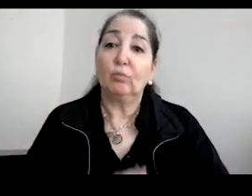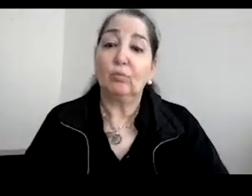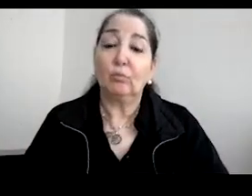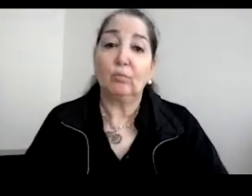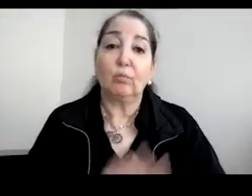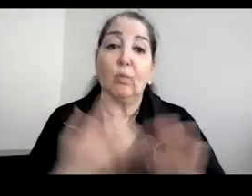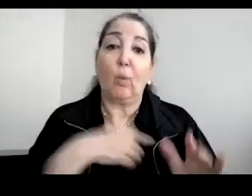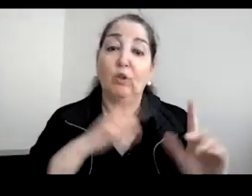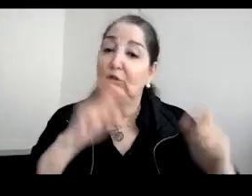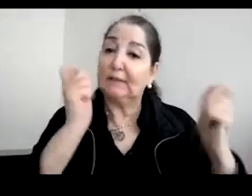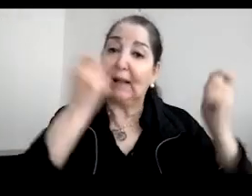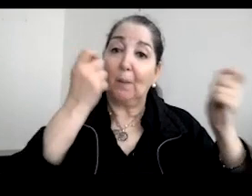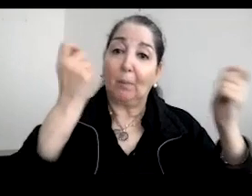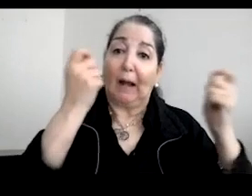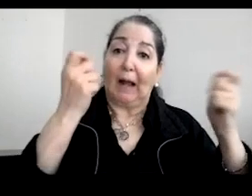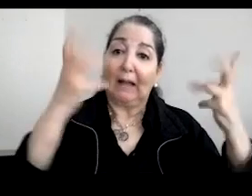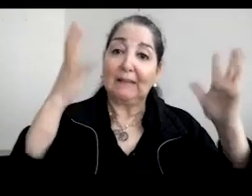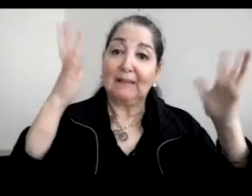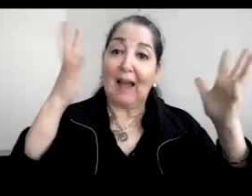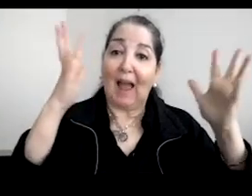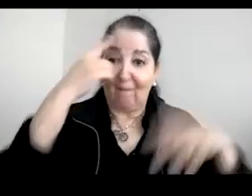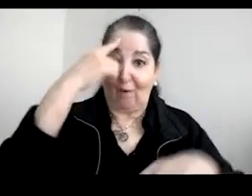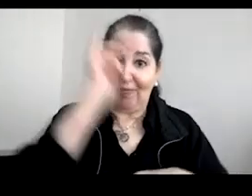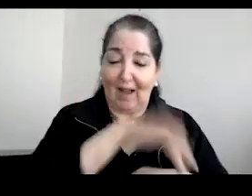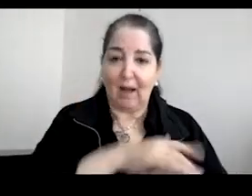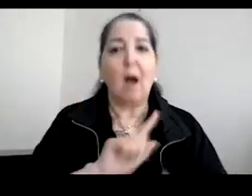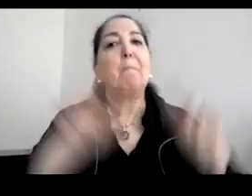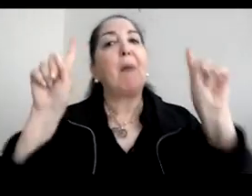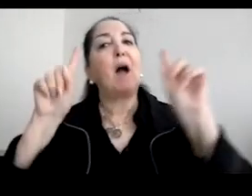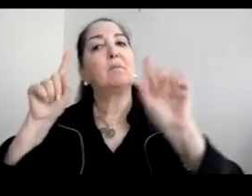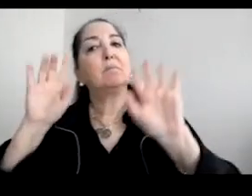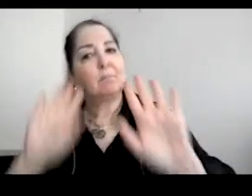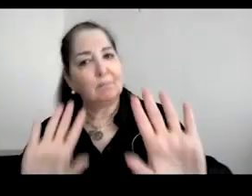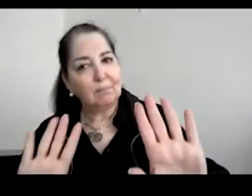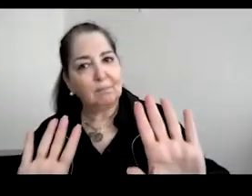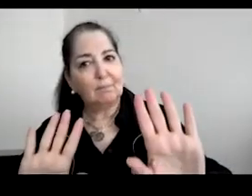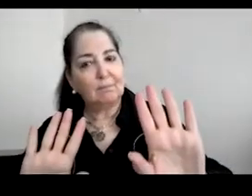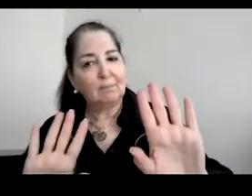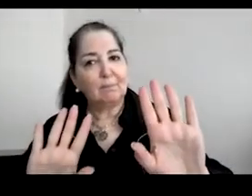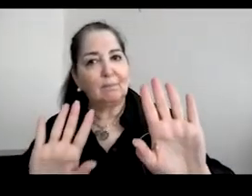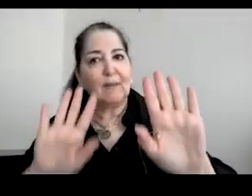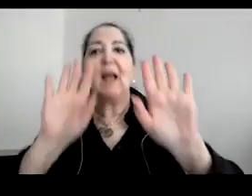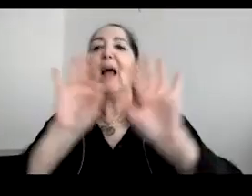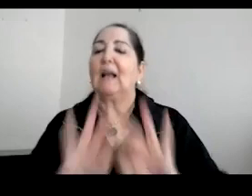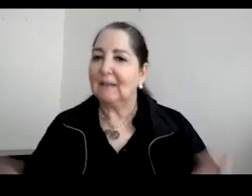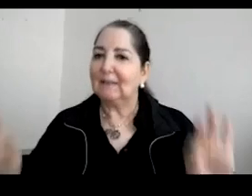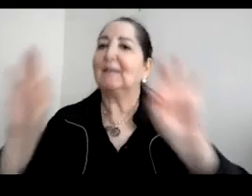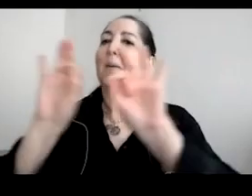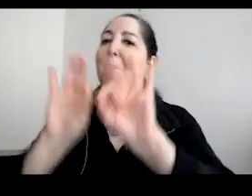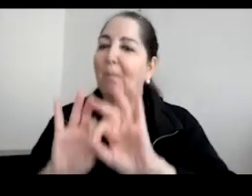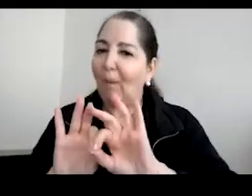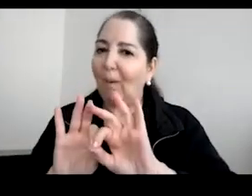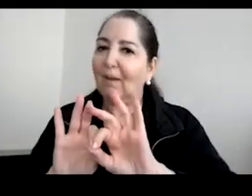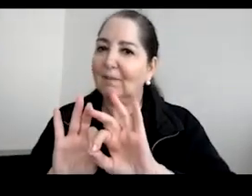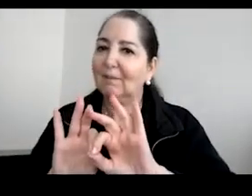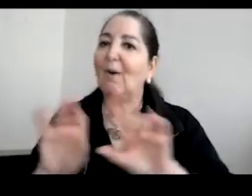celebrated. But it's important to note, okay, that we've lost more